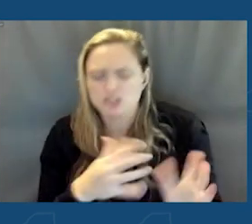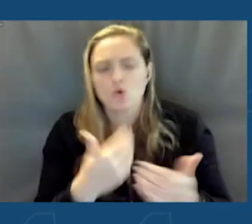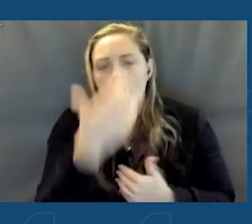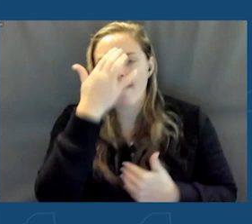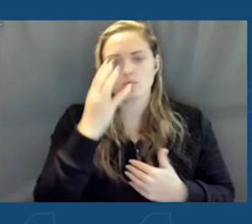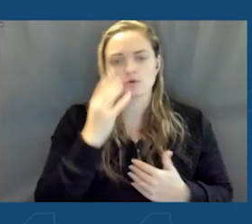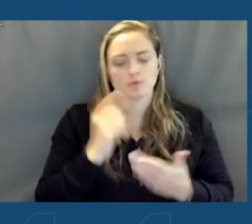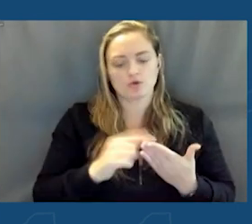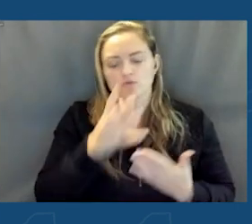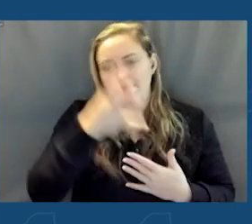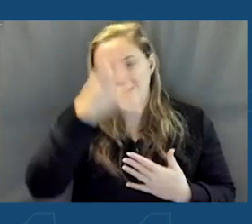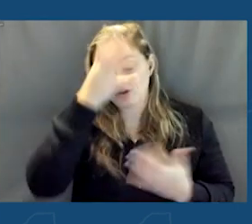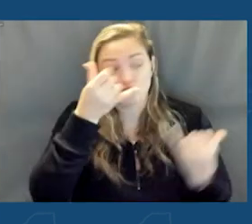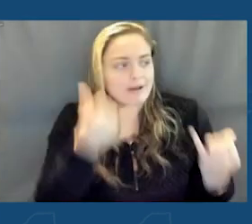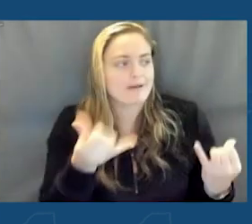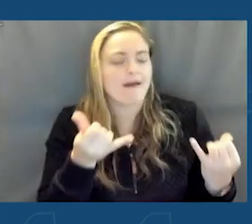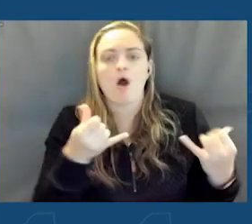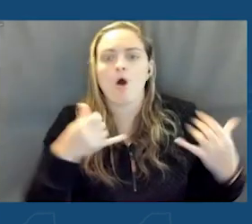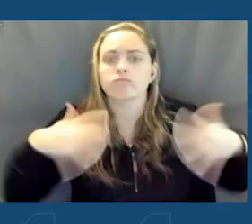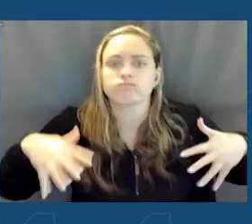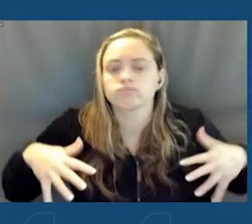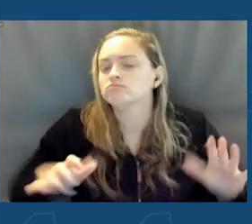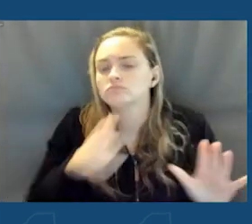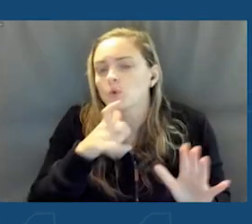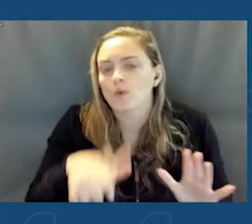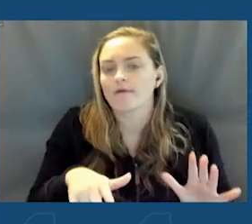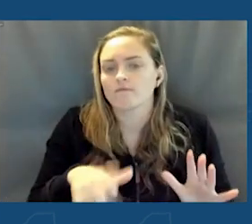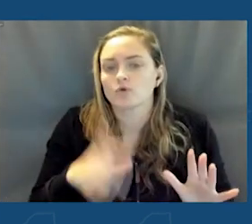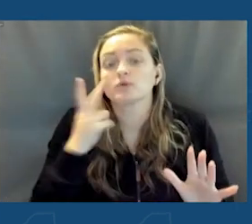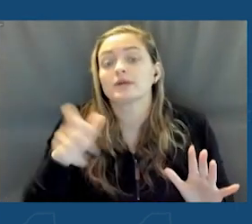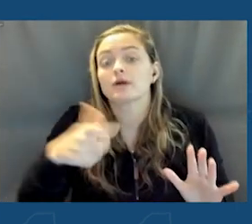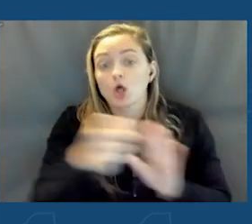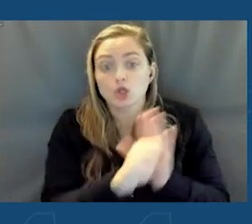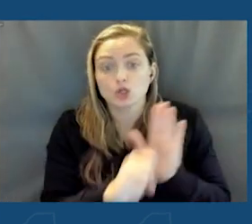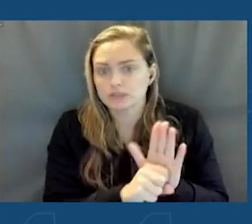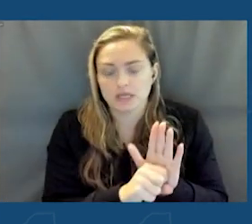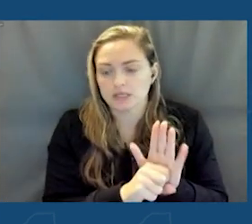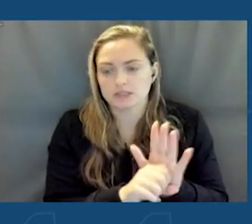about right now. What you've seen in other states is a